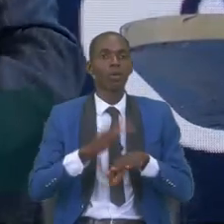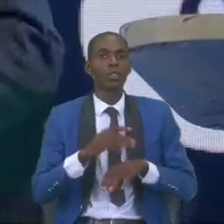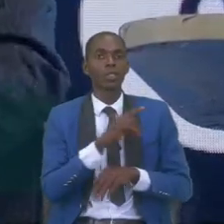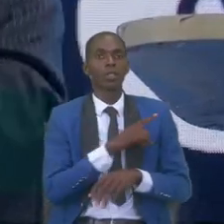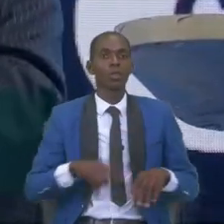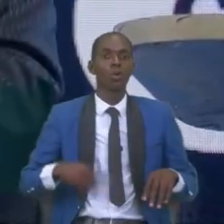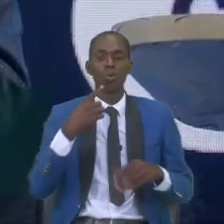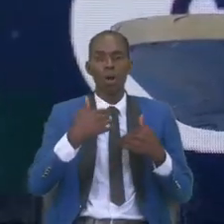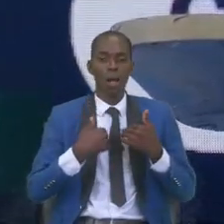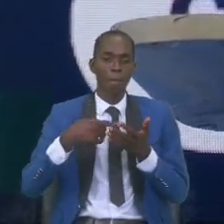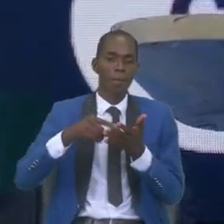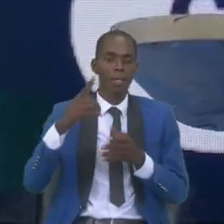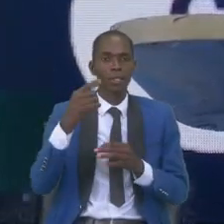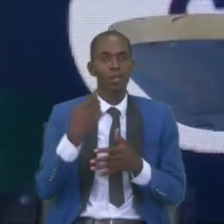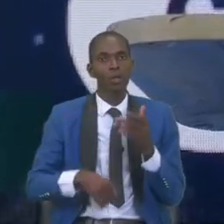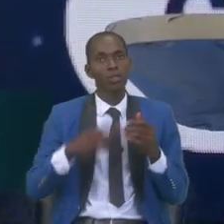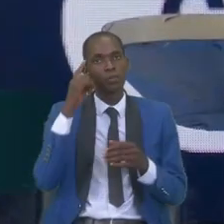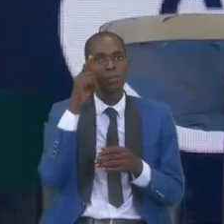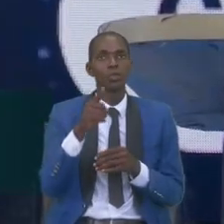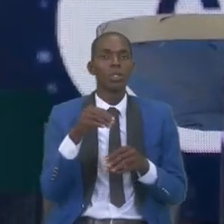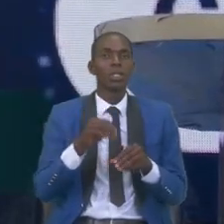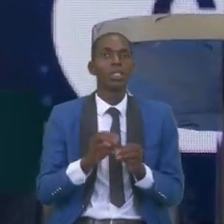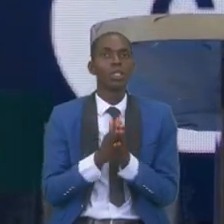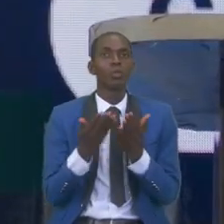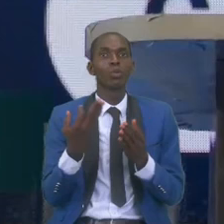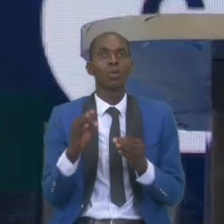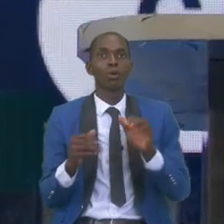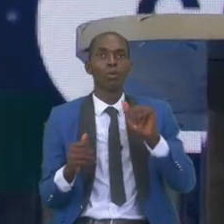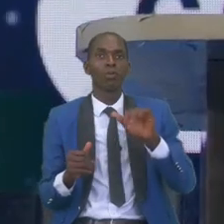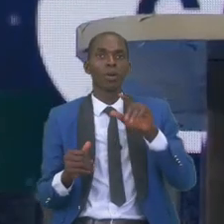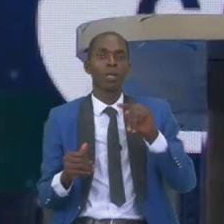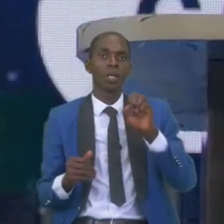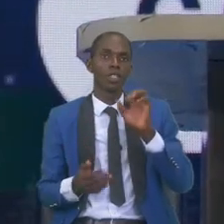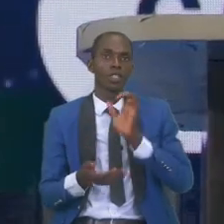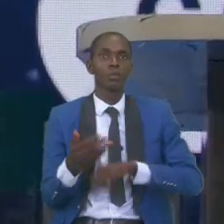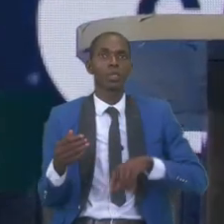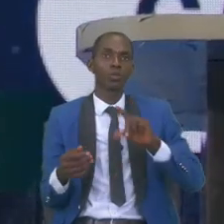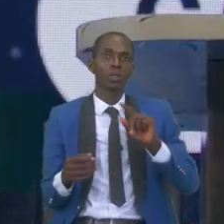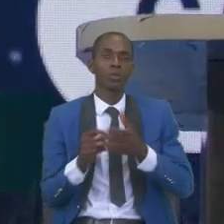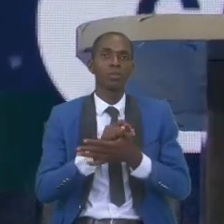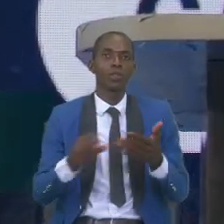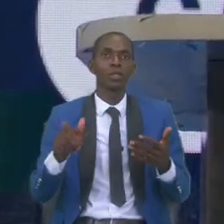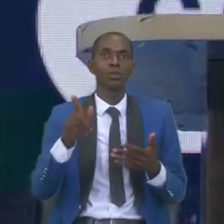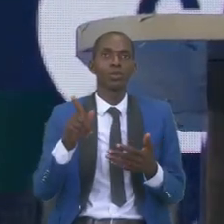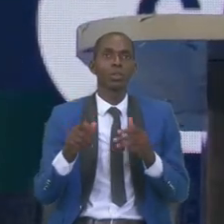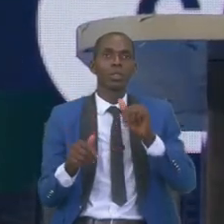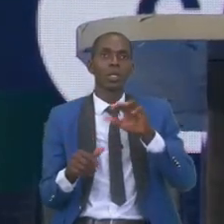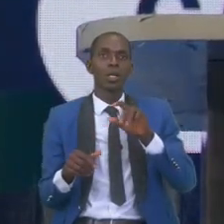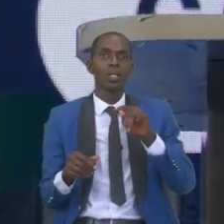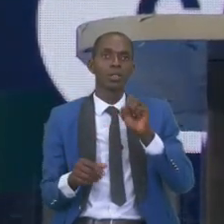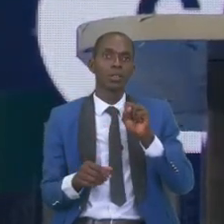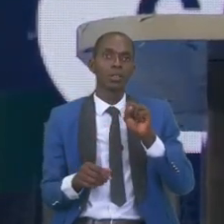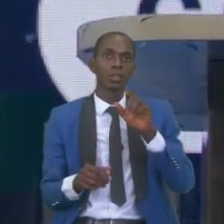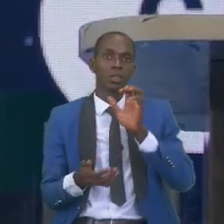for you. Acts of the Apostles, chapter 20. We're reading from verse 20 and verse 21. Acts chapter 20, verse 20.